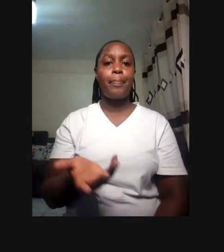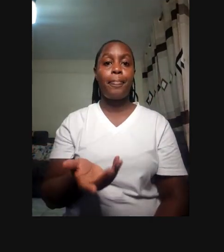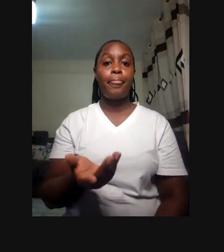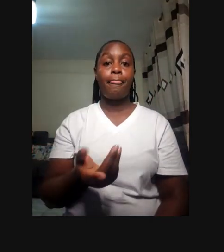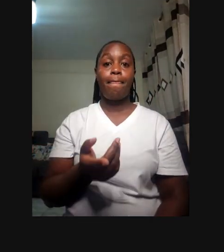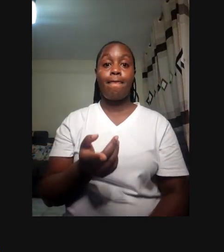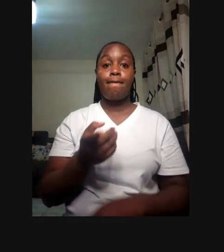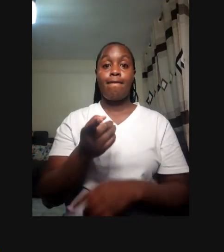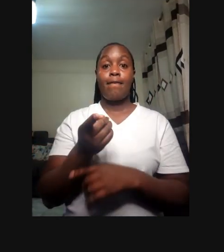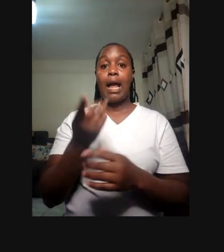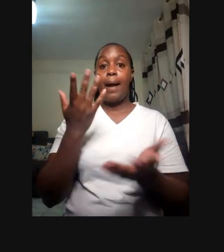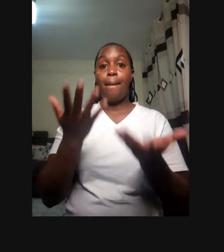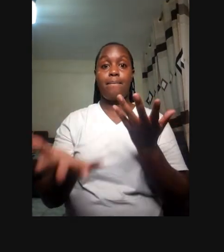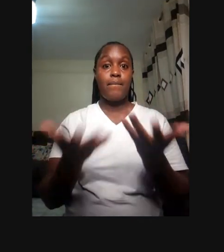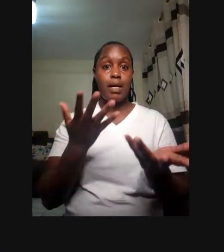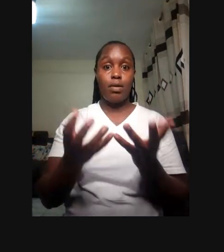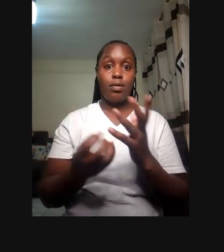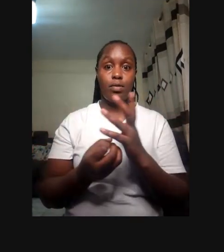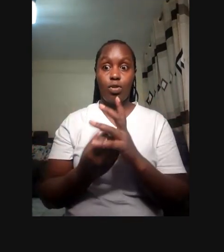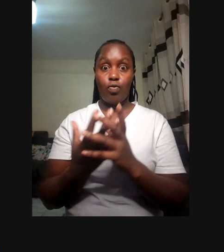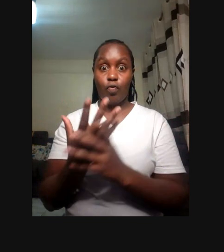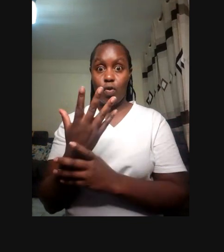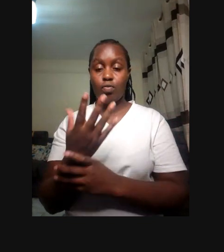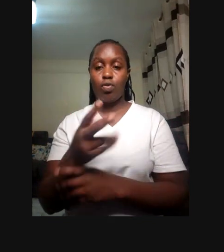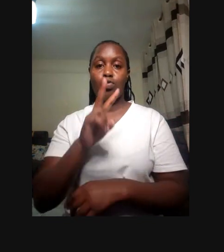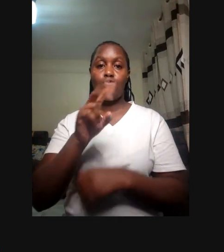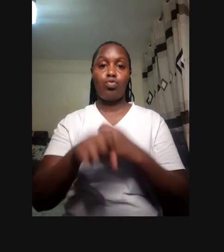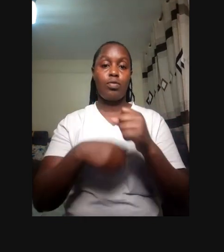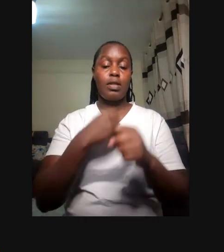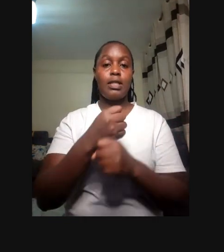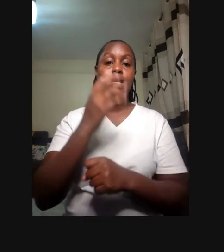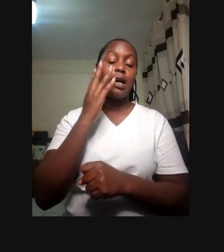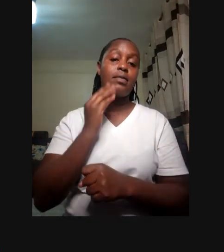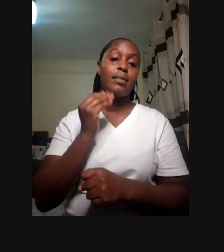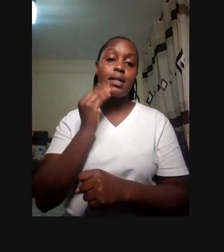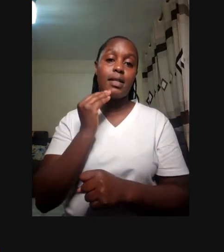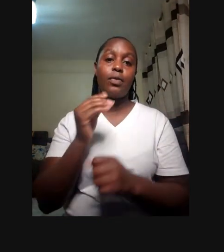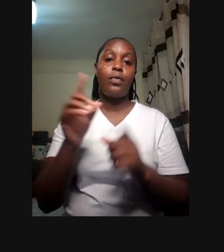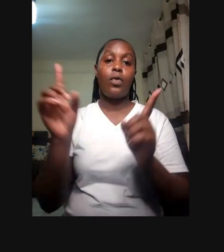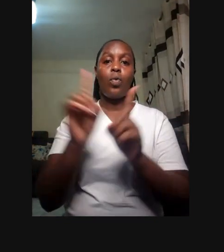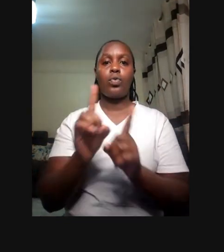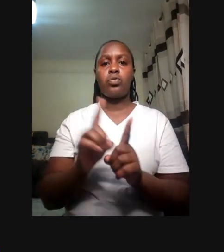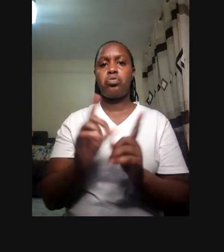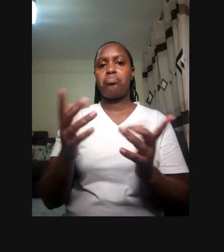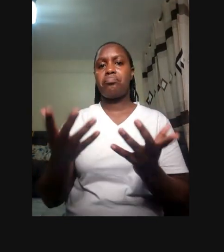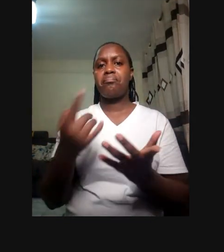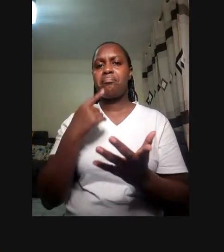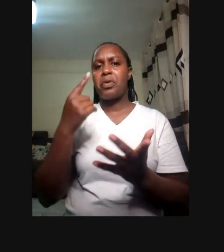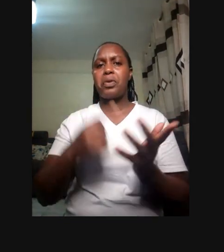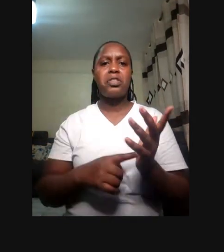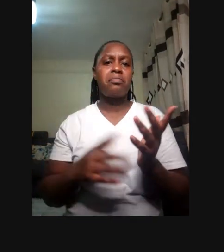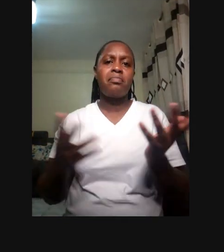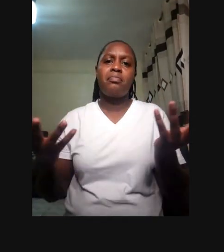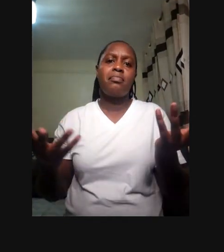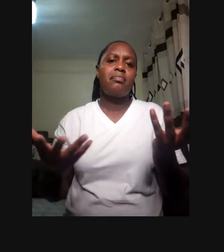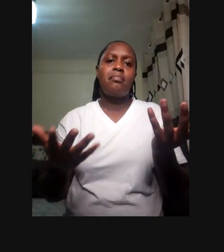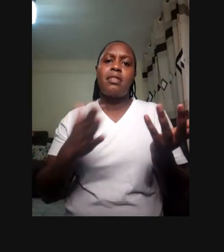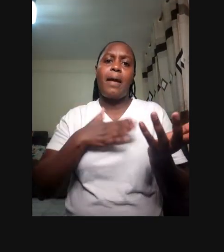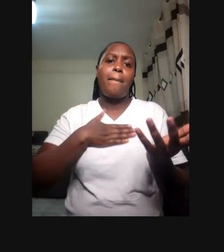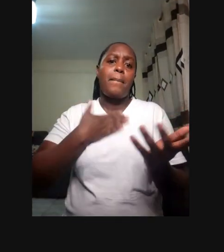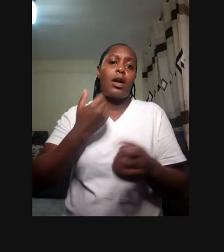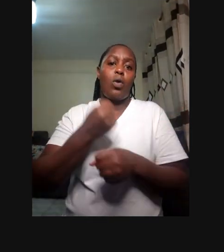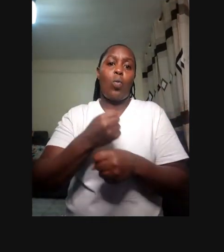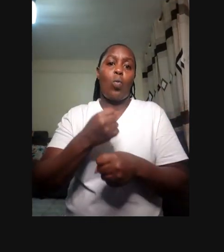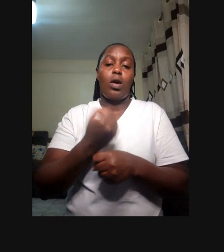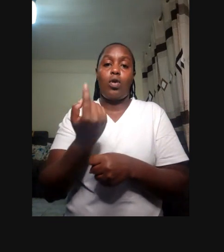too, maybe you have grown, you have got maybe 2 years experience, you're doing amazing stuff, and then you'll be like, now my work will be just posting and